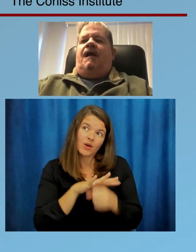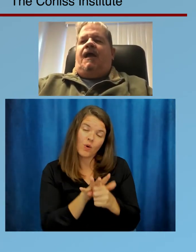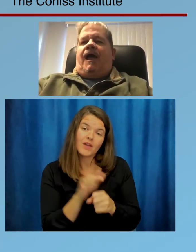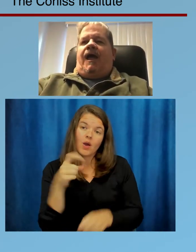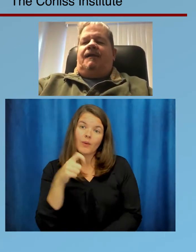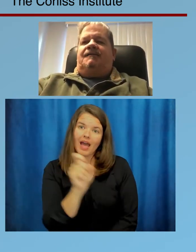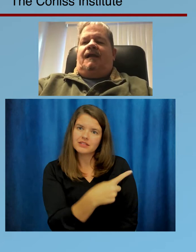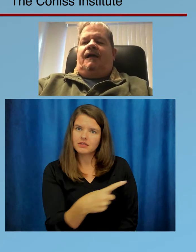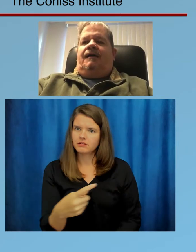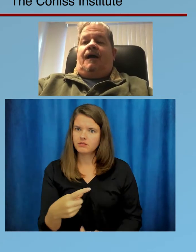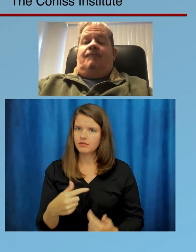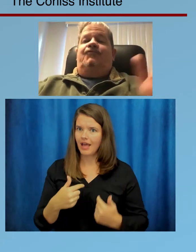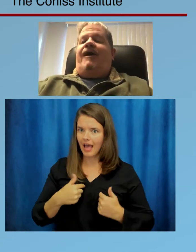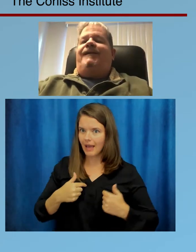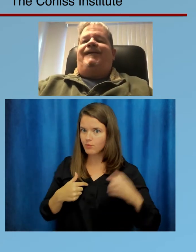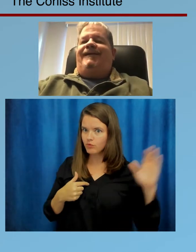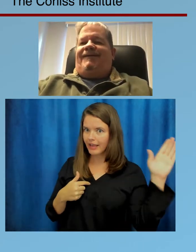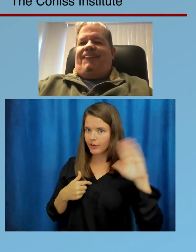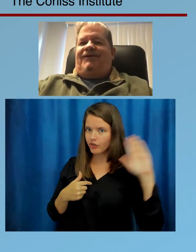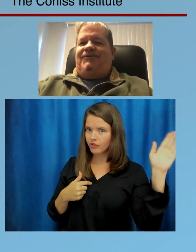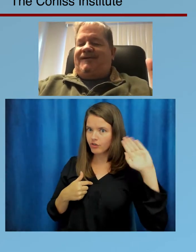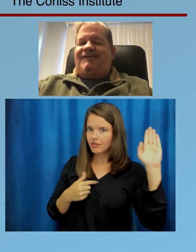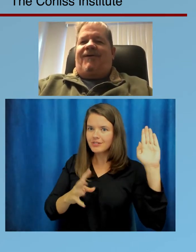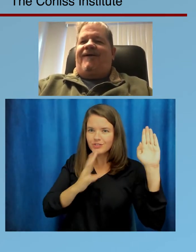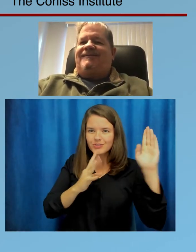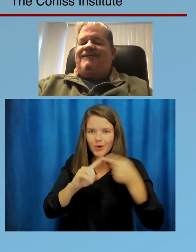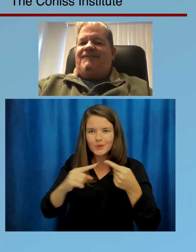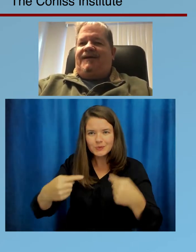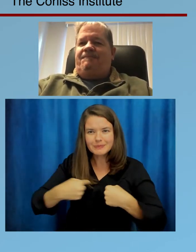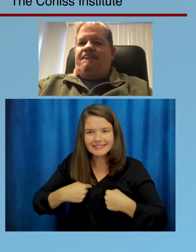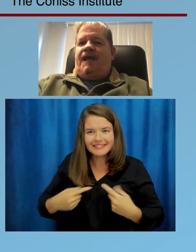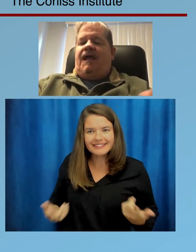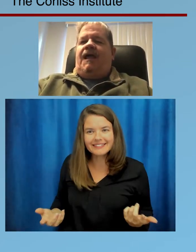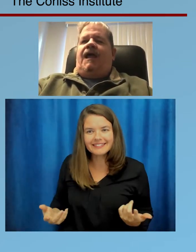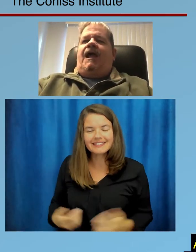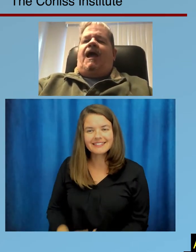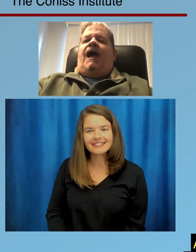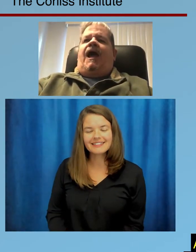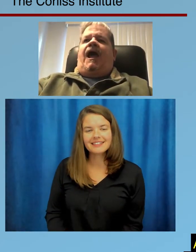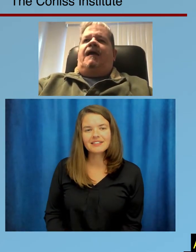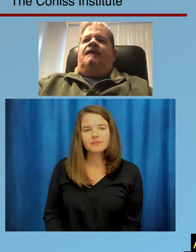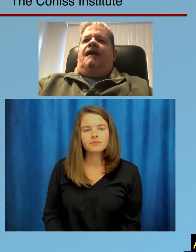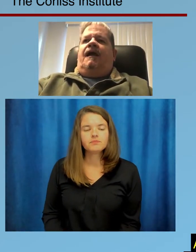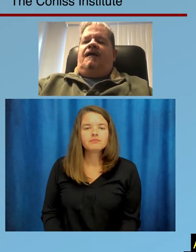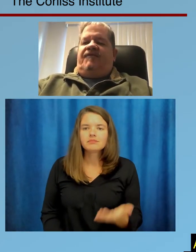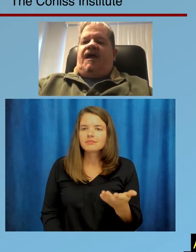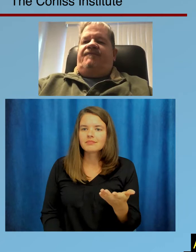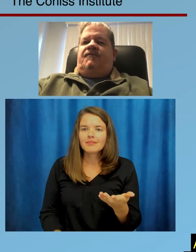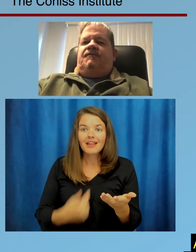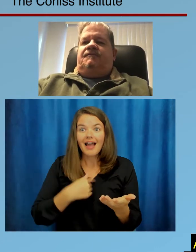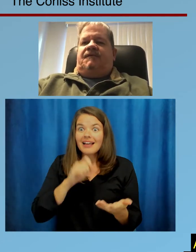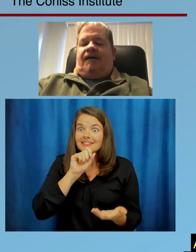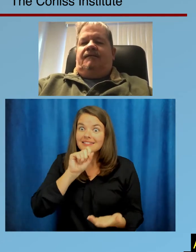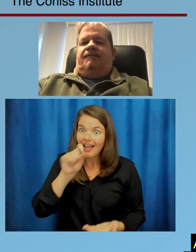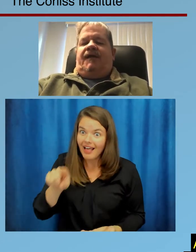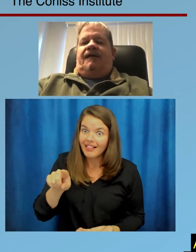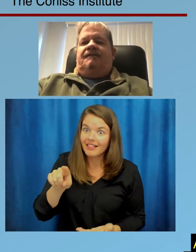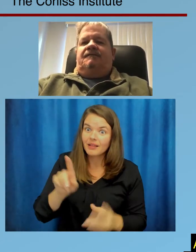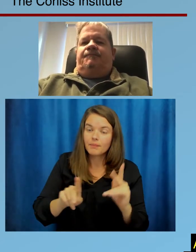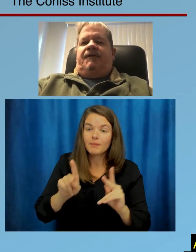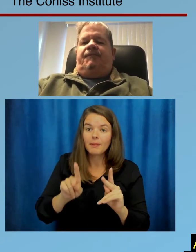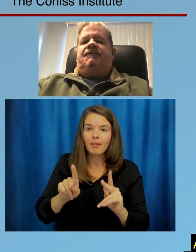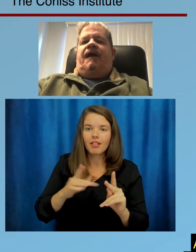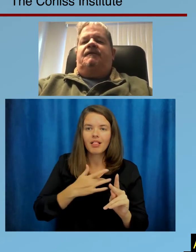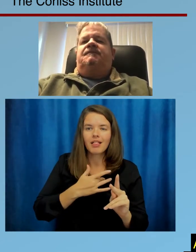ask. And it's like, I'm right here. You can talk to me. And even after you tell them